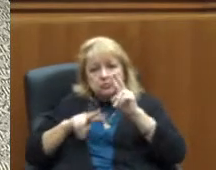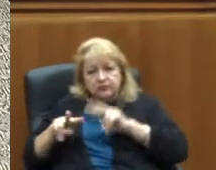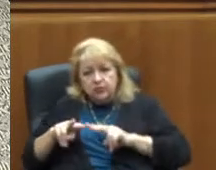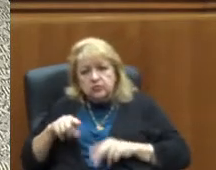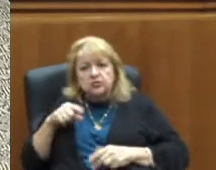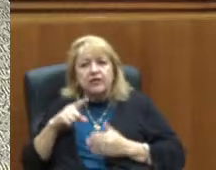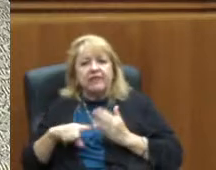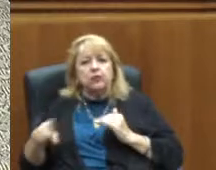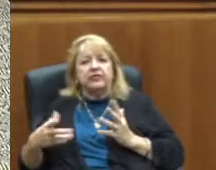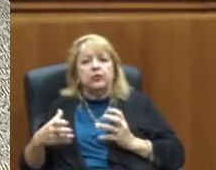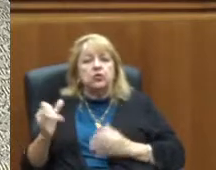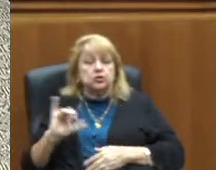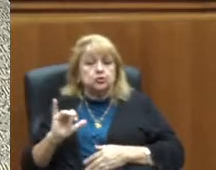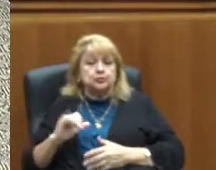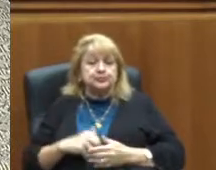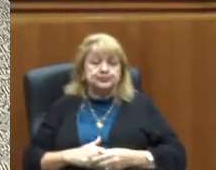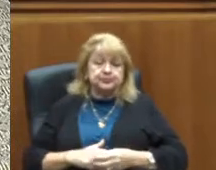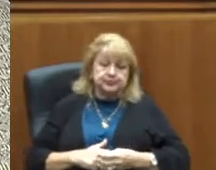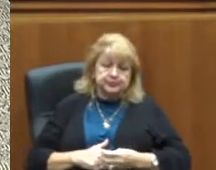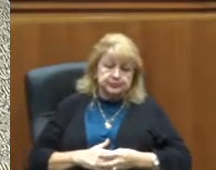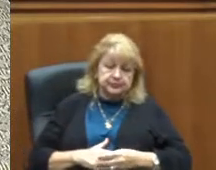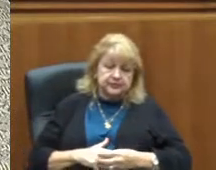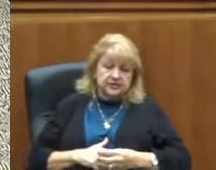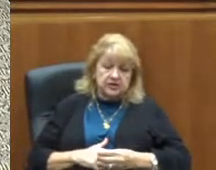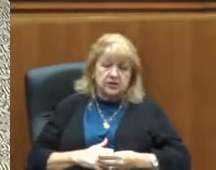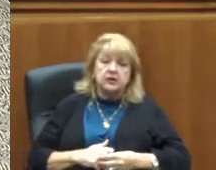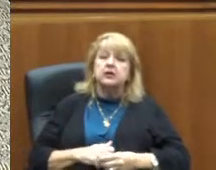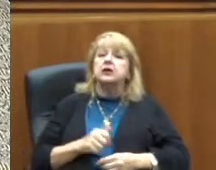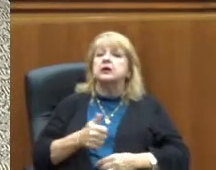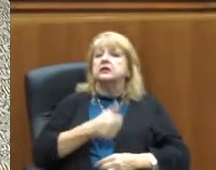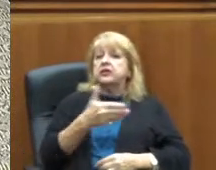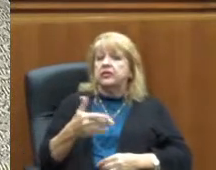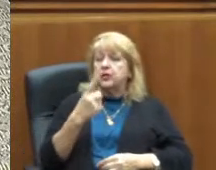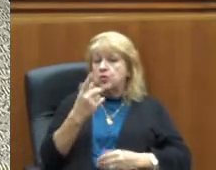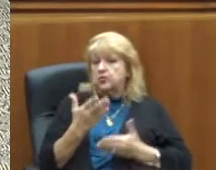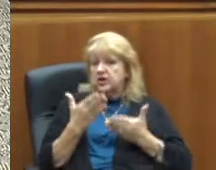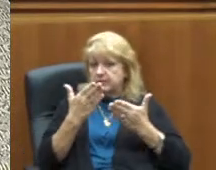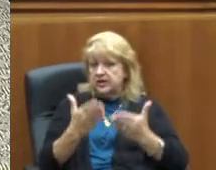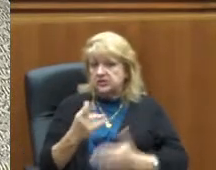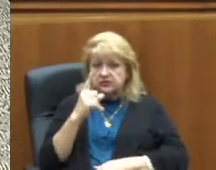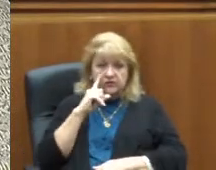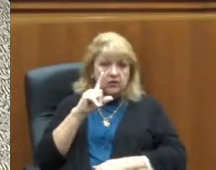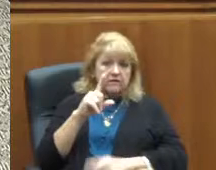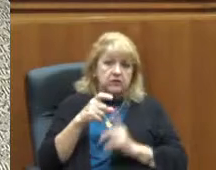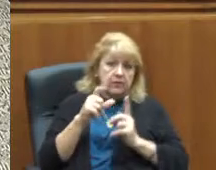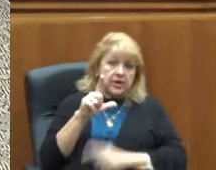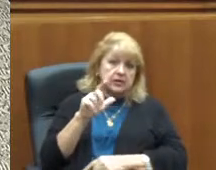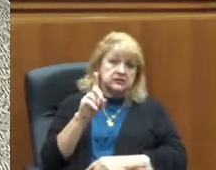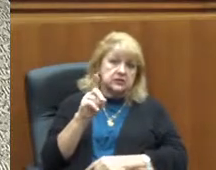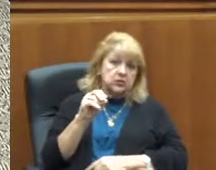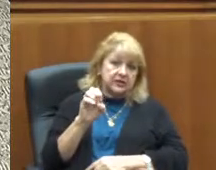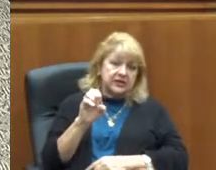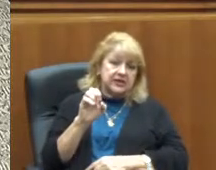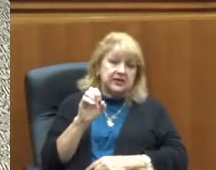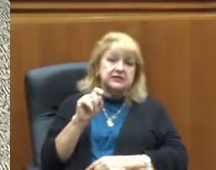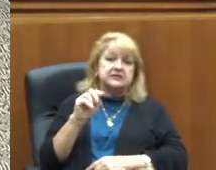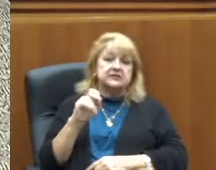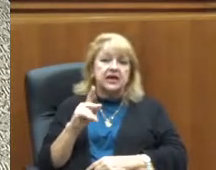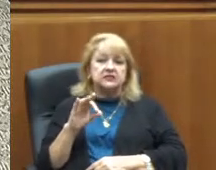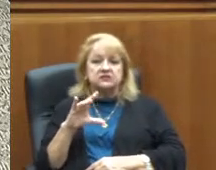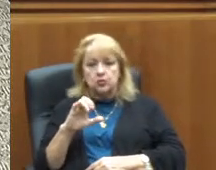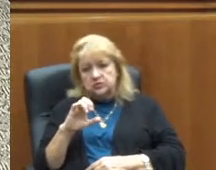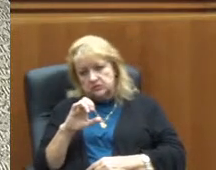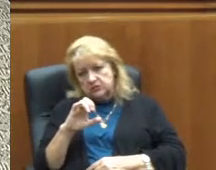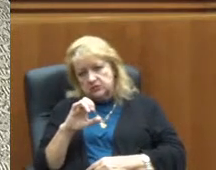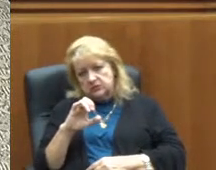teachers. In addition, one of the recommendations from the LDOE task force was